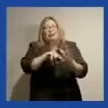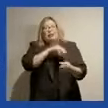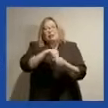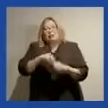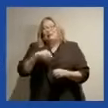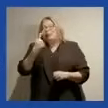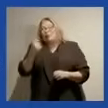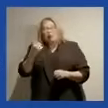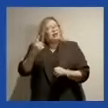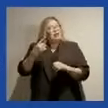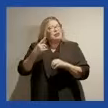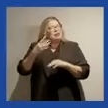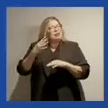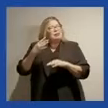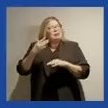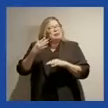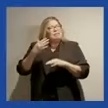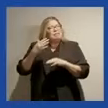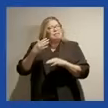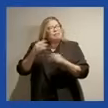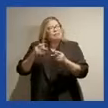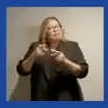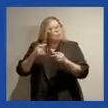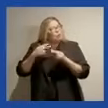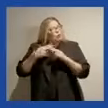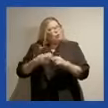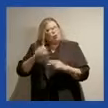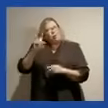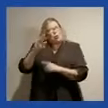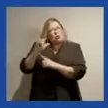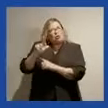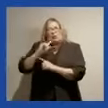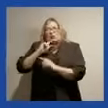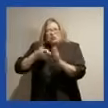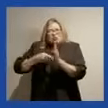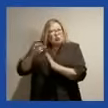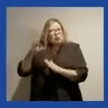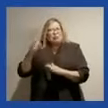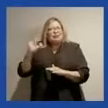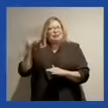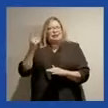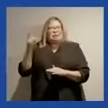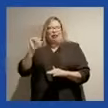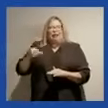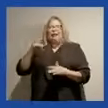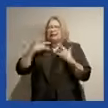Social Truth or Truth, whatever it is, that former president